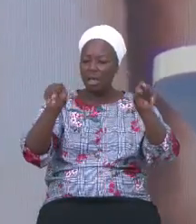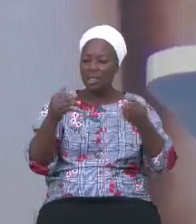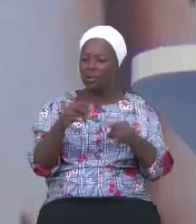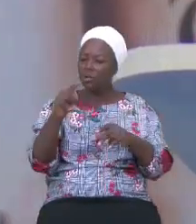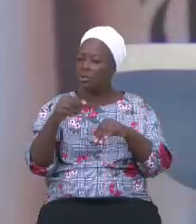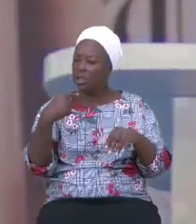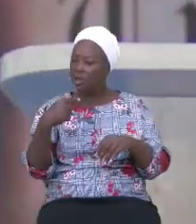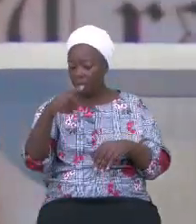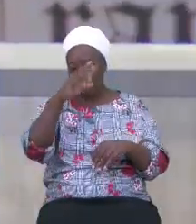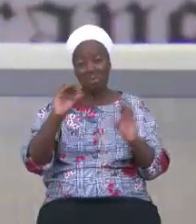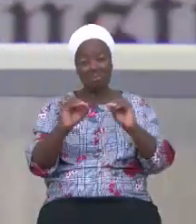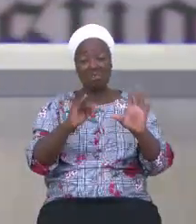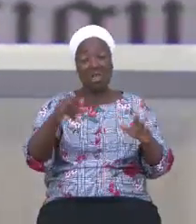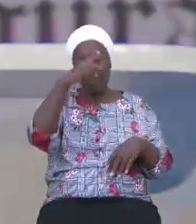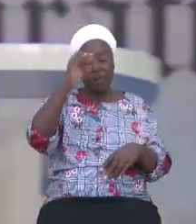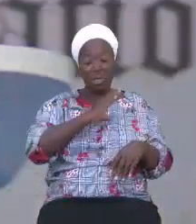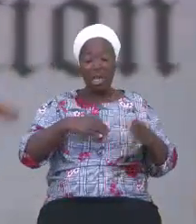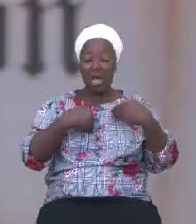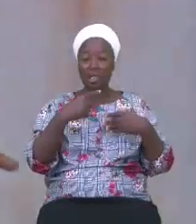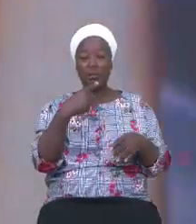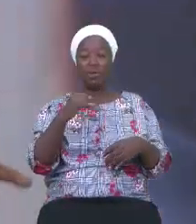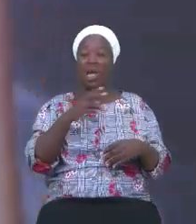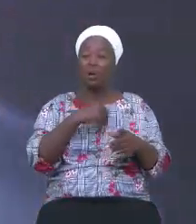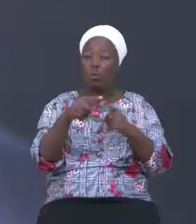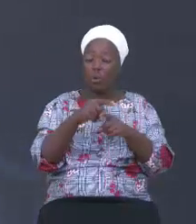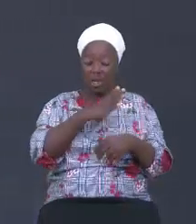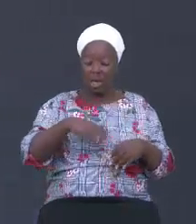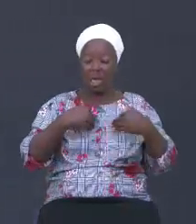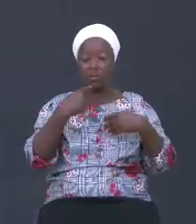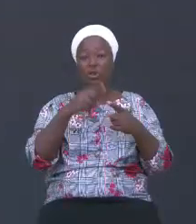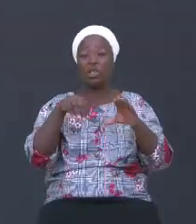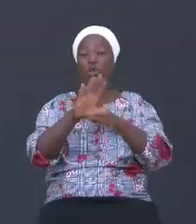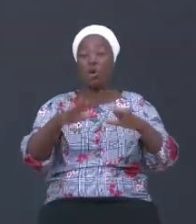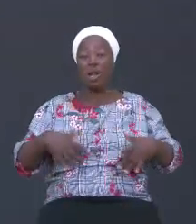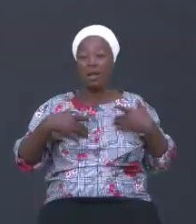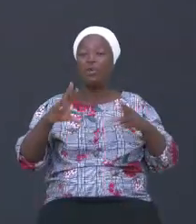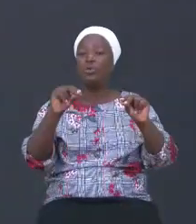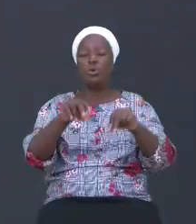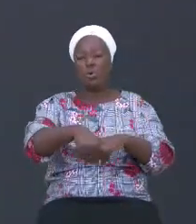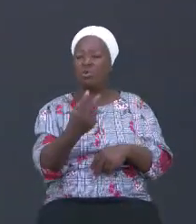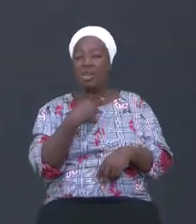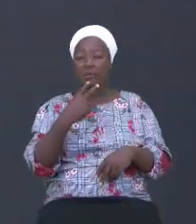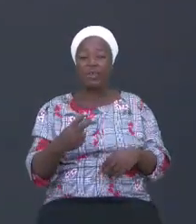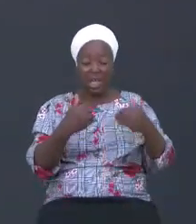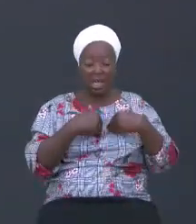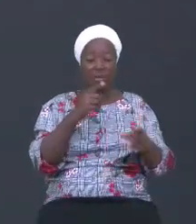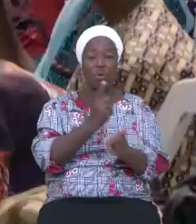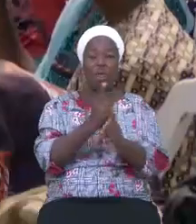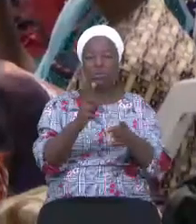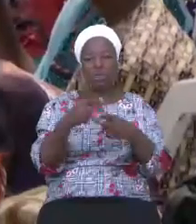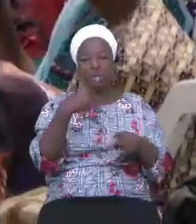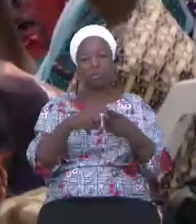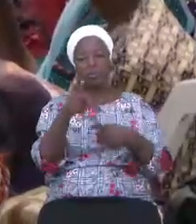Christ has spoken. And when Christ has spoken in your life, no other voice has right to speak to